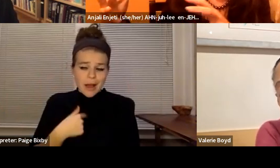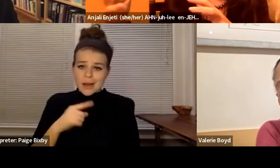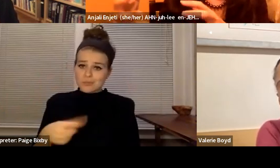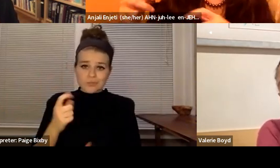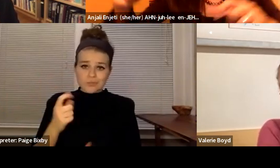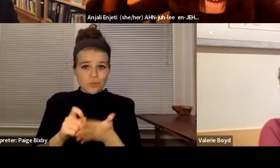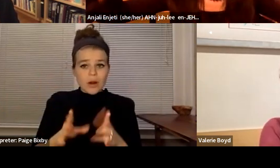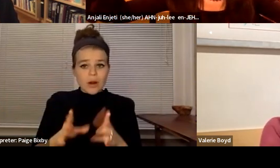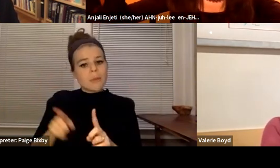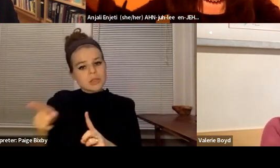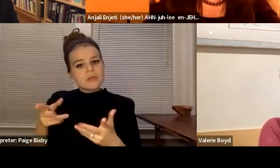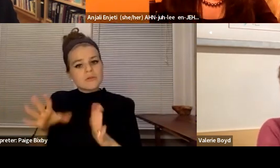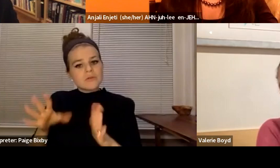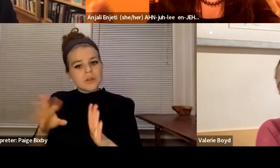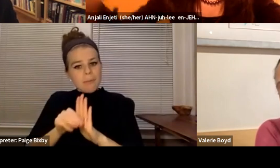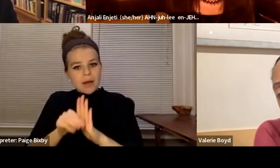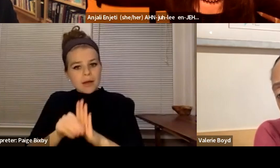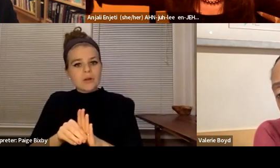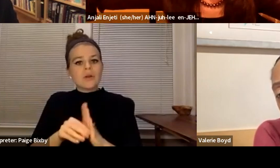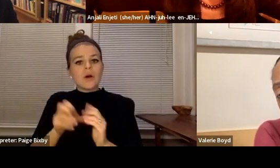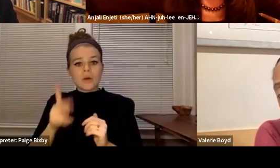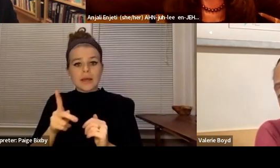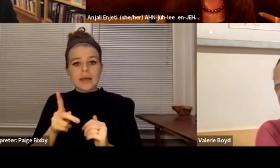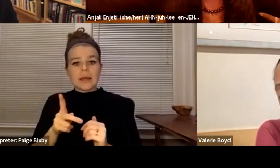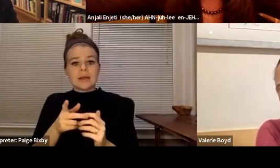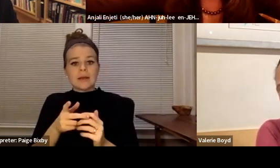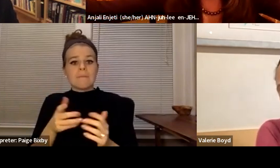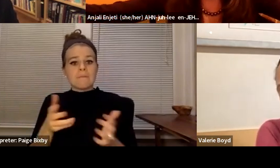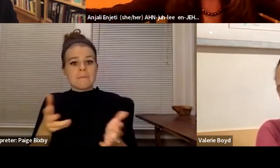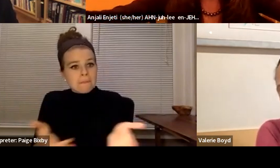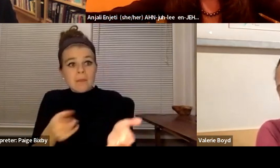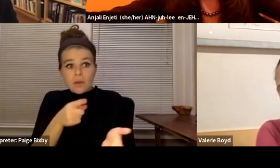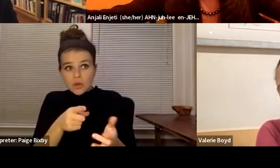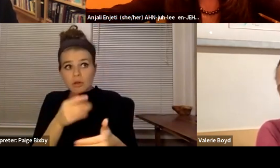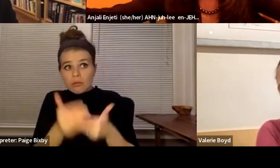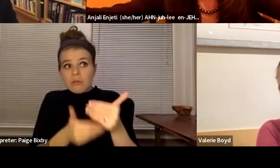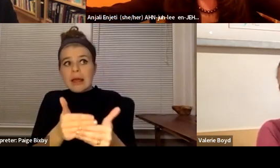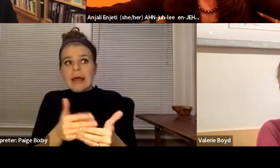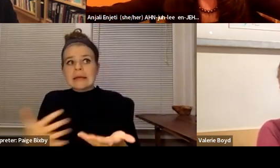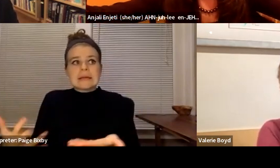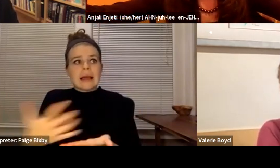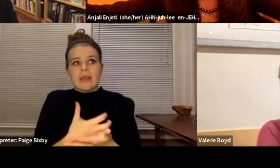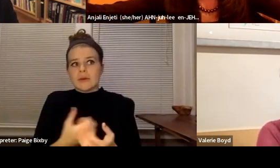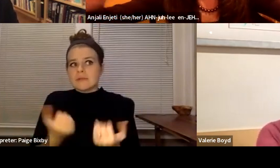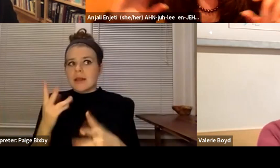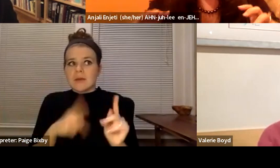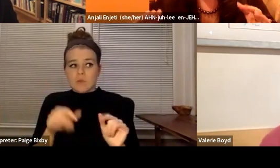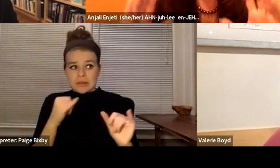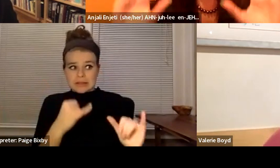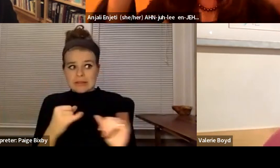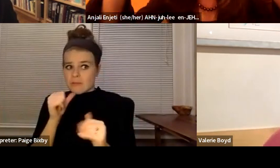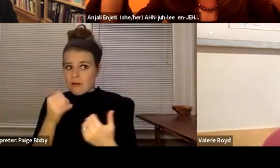she modeled the, here you're going up the ladder, gather as many other people who might not have these opportunities